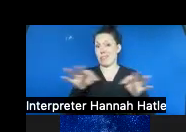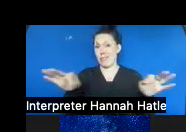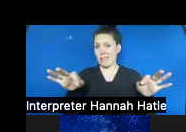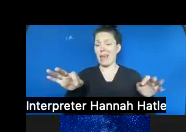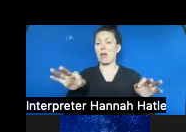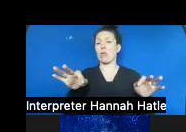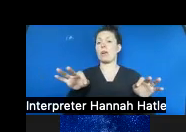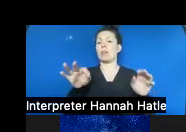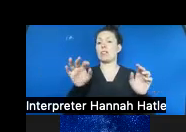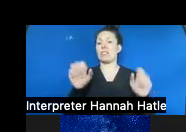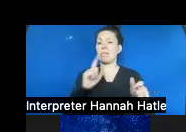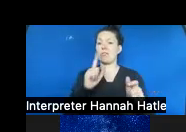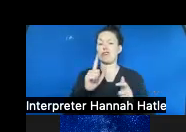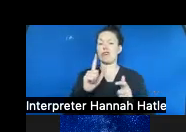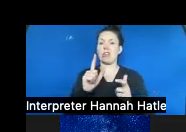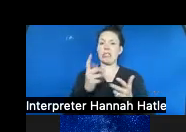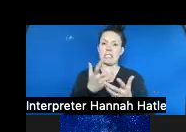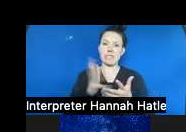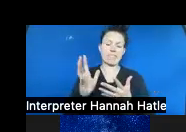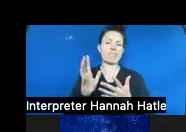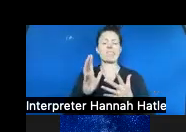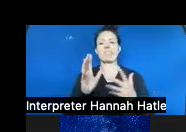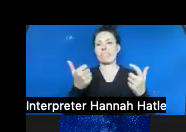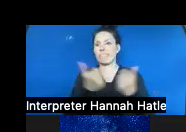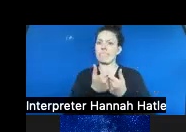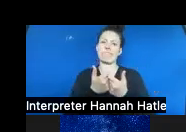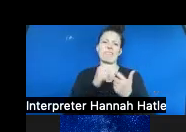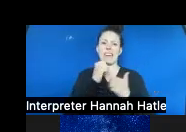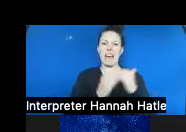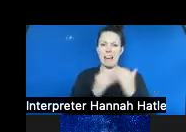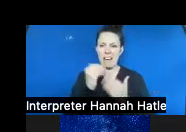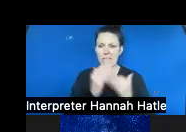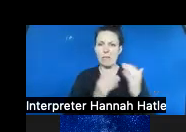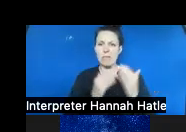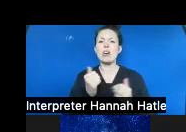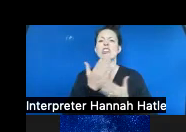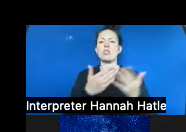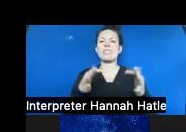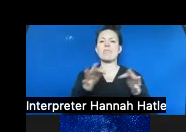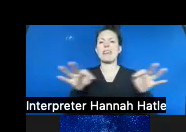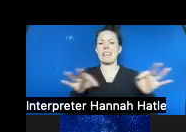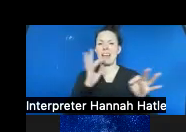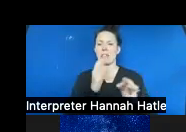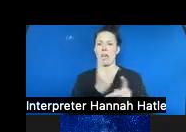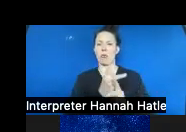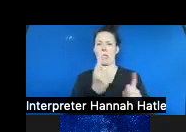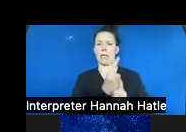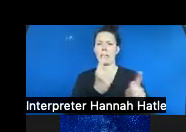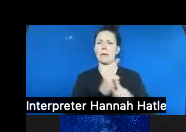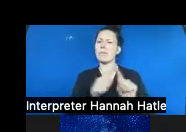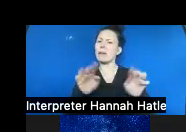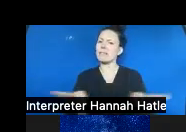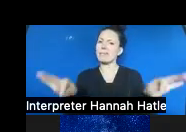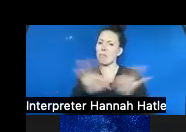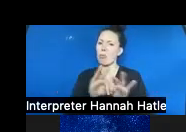can be rugged and uncomfortable. So I'll try to keep a lid on it to a certain degree, but a part of the learning is understanding the language that's